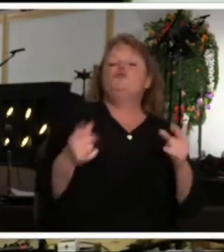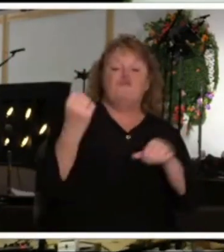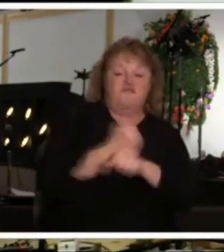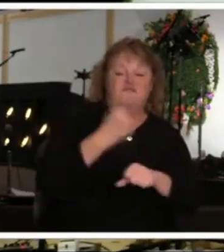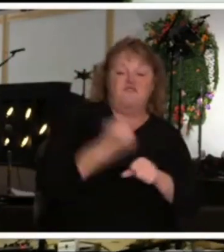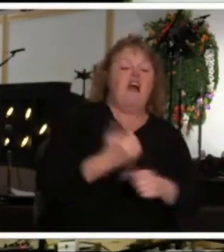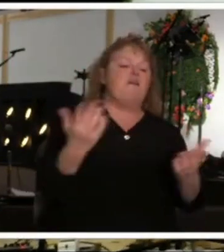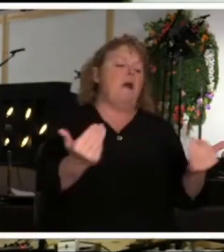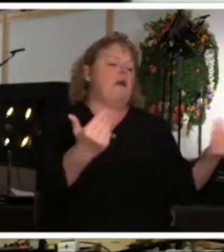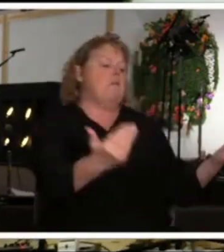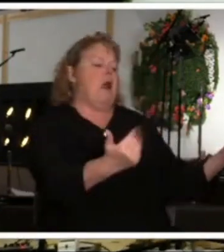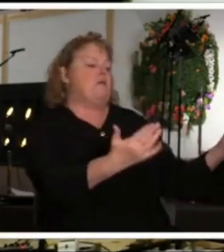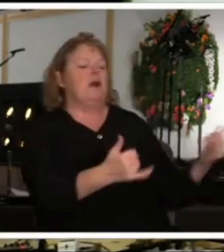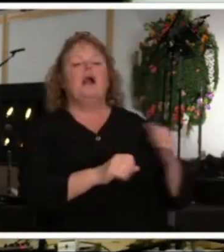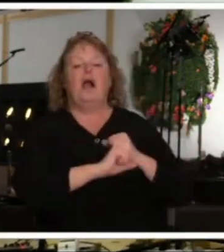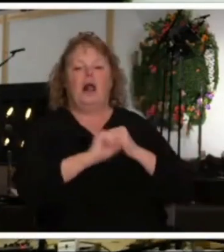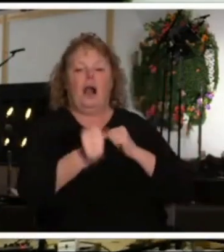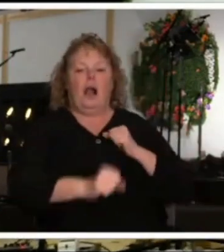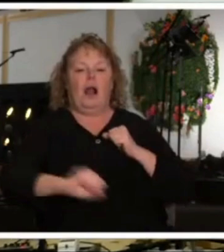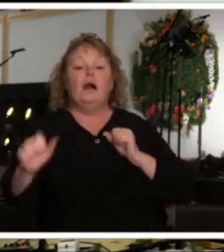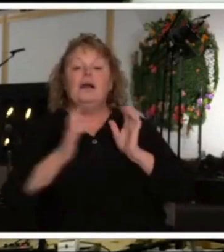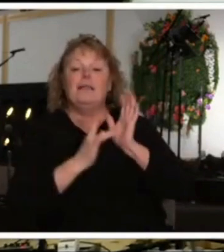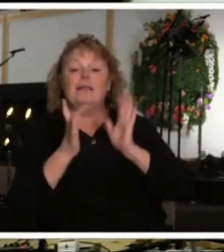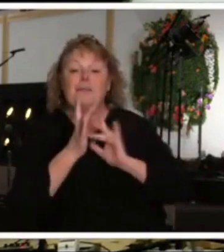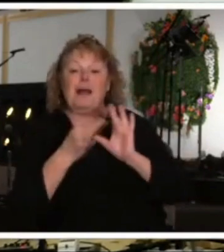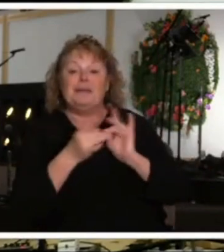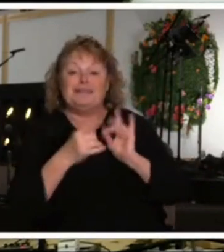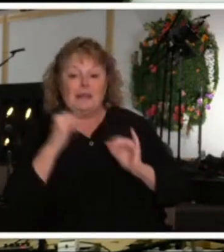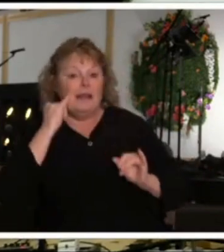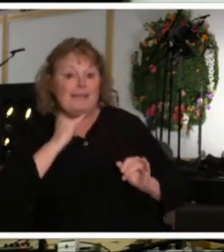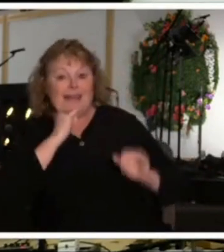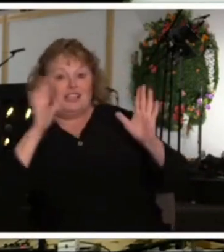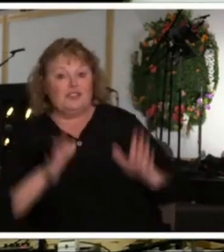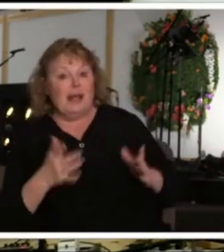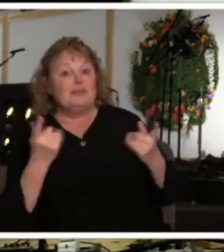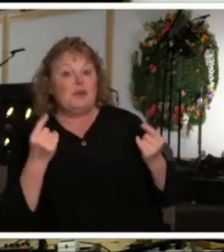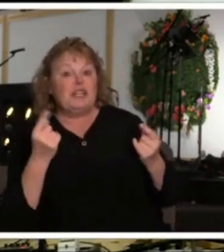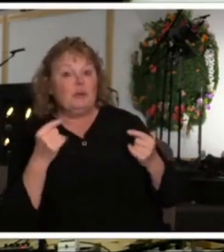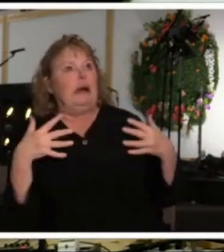fight? Come on, come on. And the Bible says that the Israelites were scared.